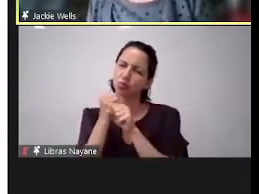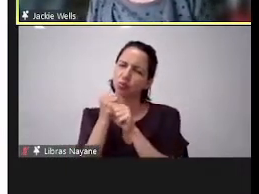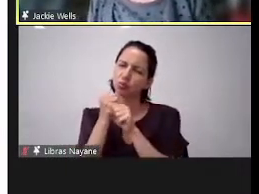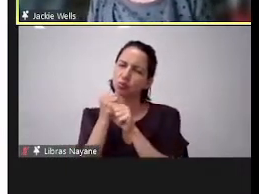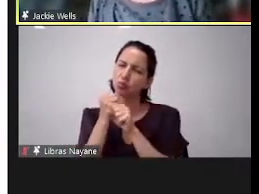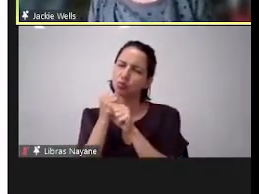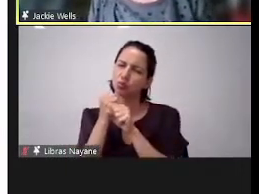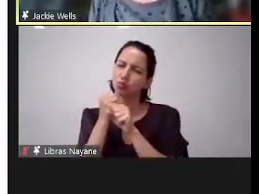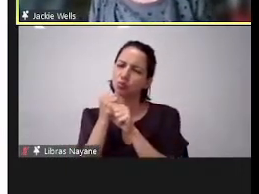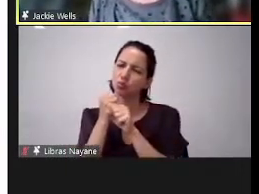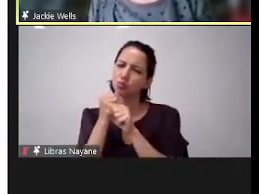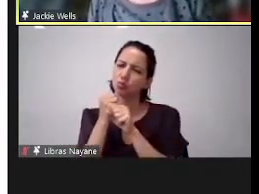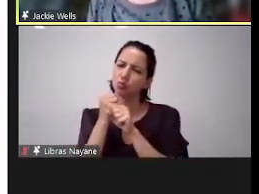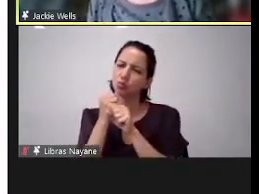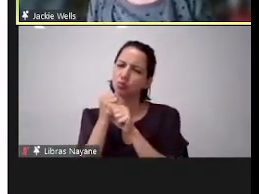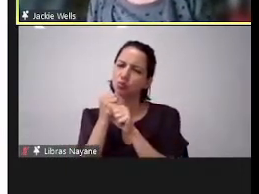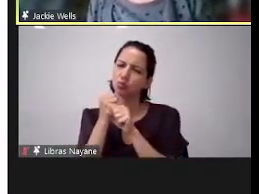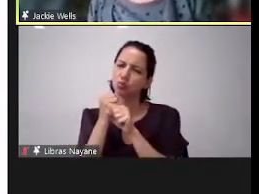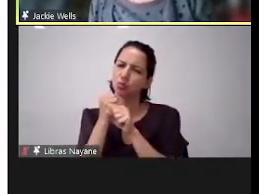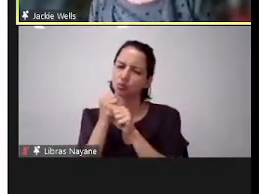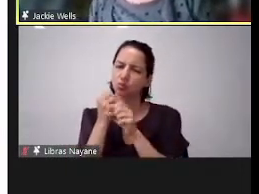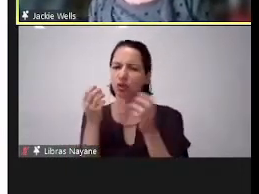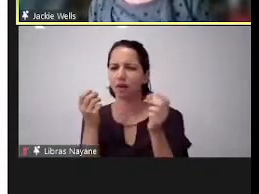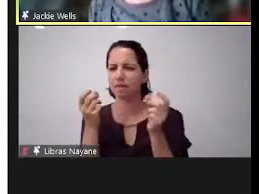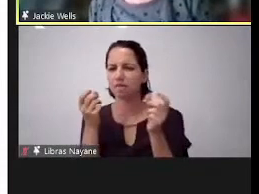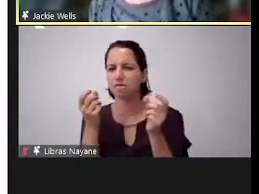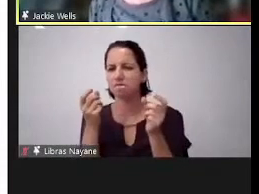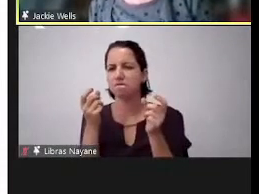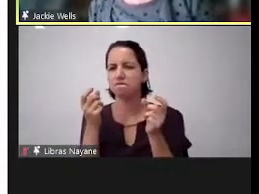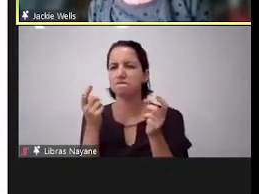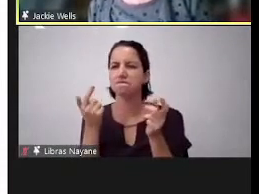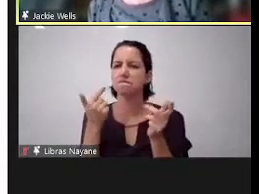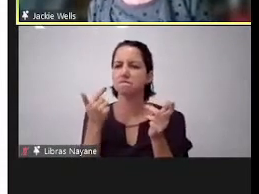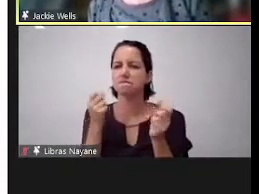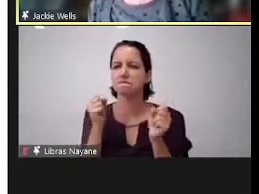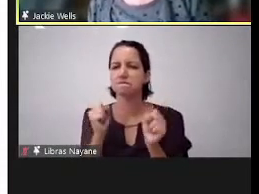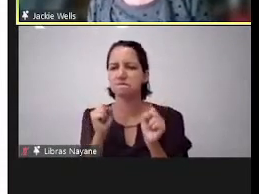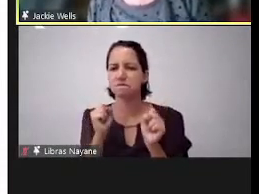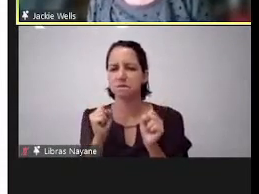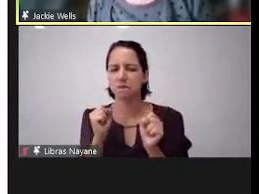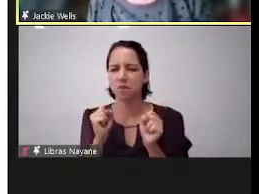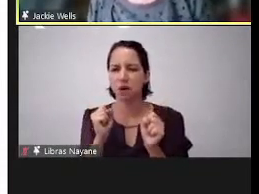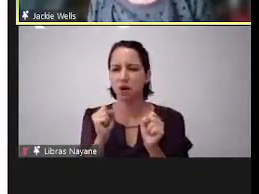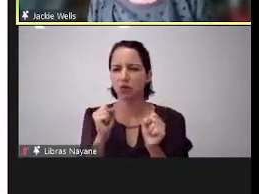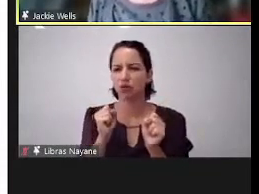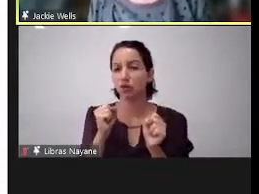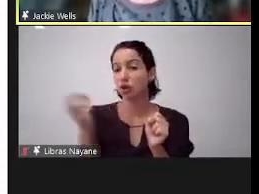will attract tax benefits. And the lifetime allowance is currently